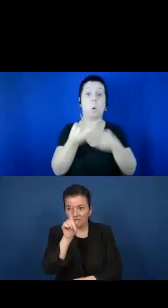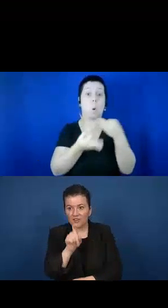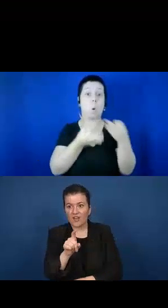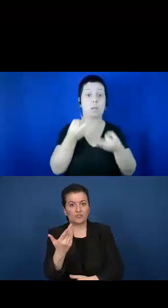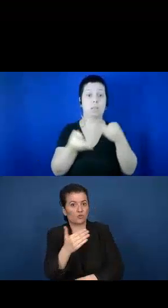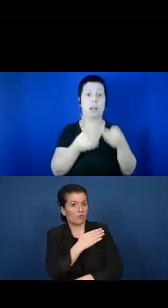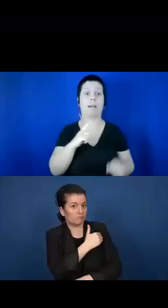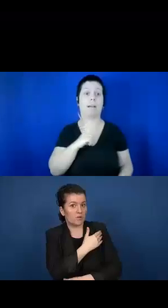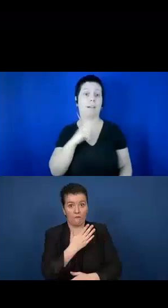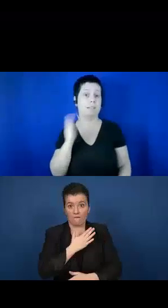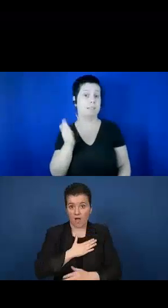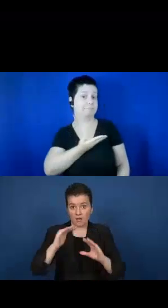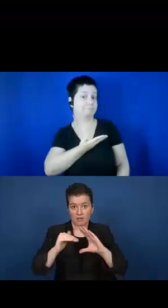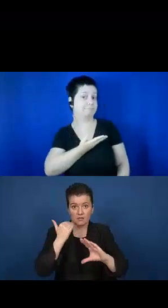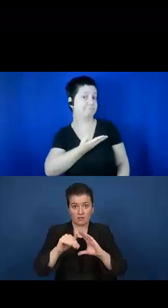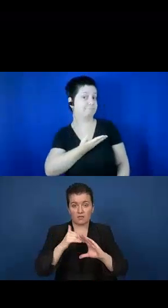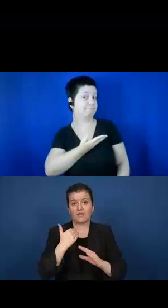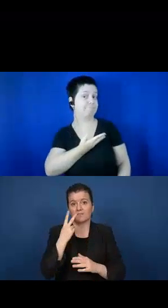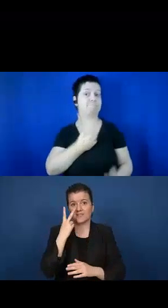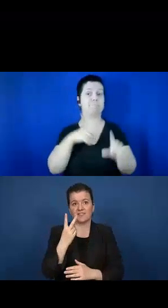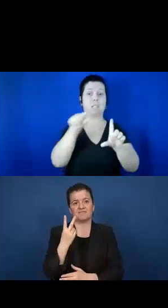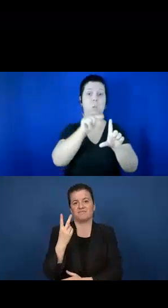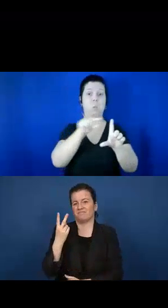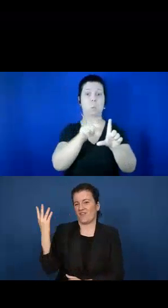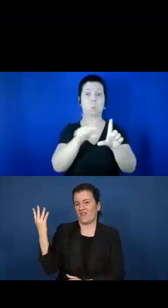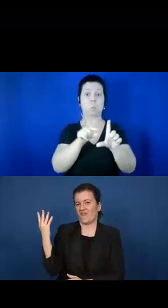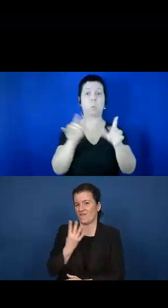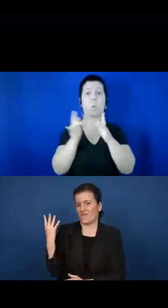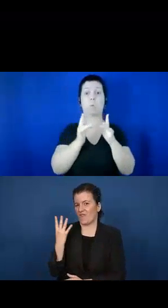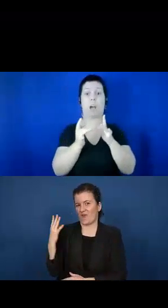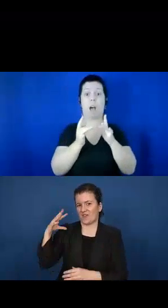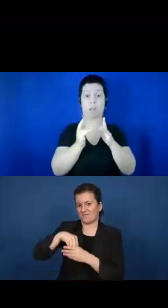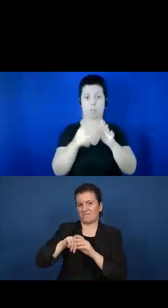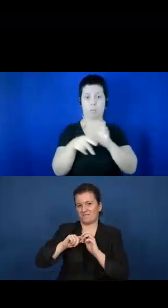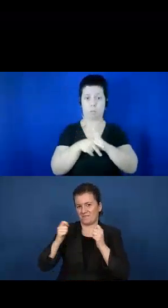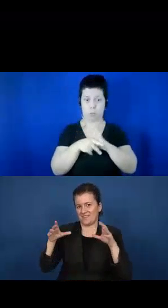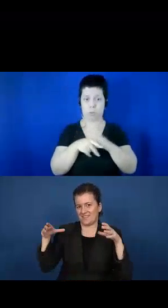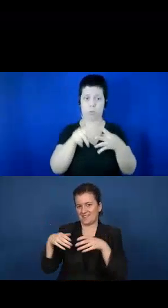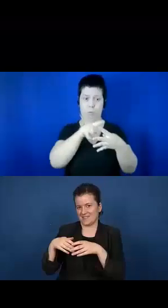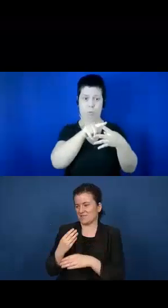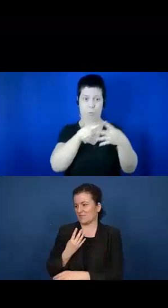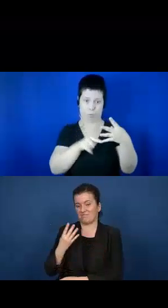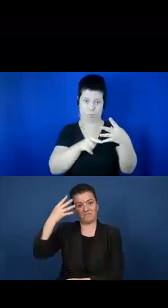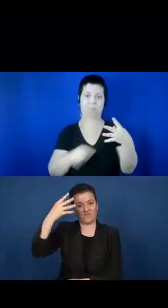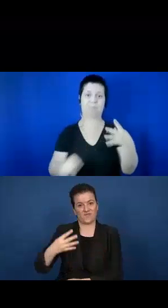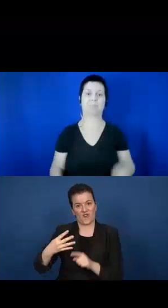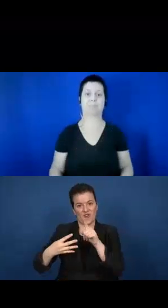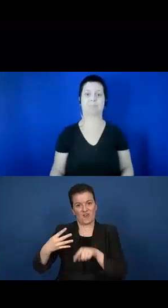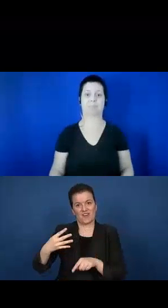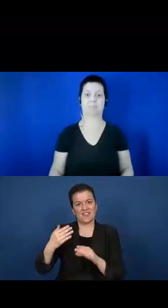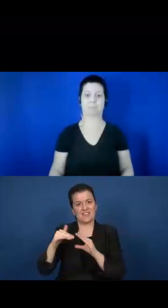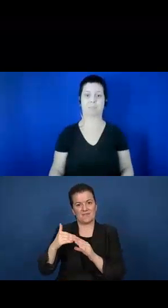contact information for the 4 of us involved in this session on haptogram design. I would also like to